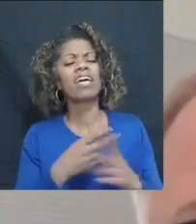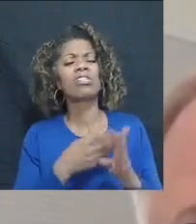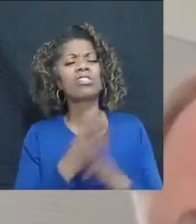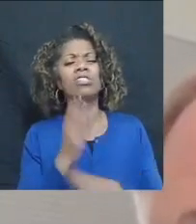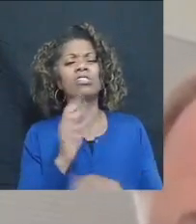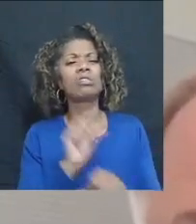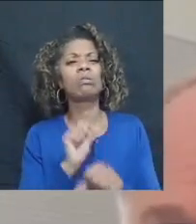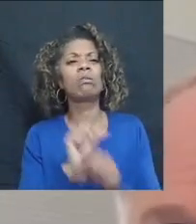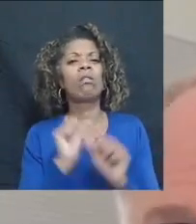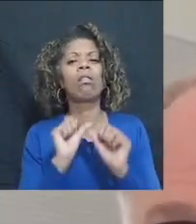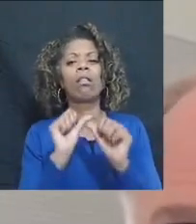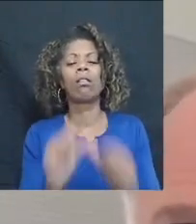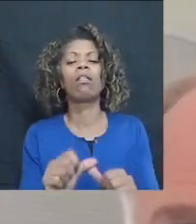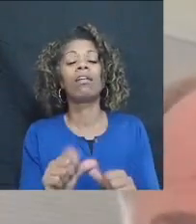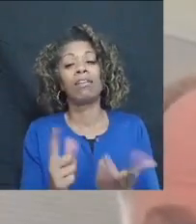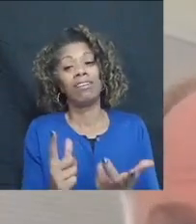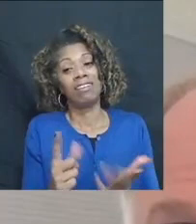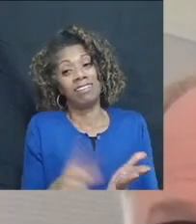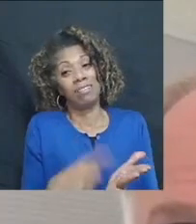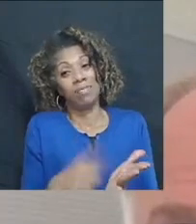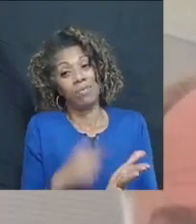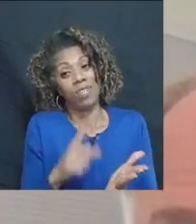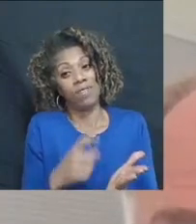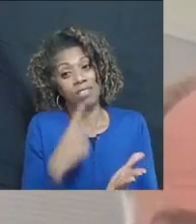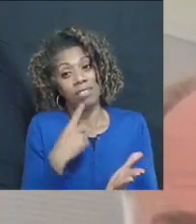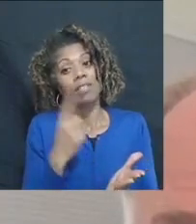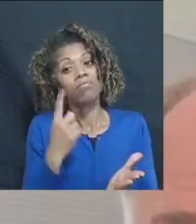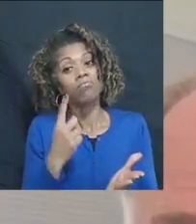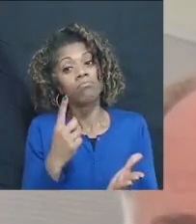for you and be willing to step through it.